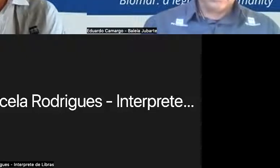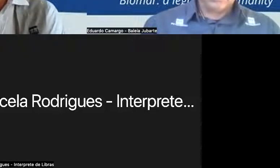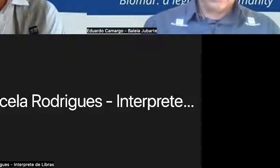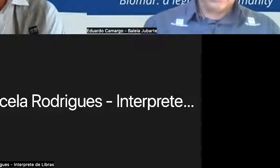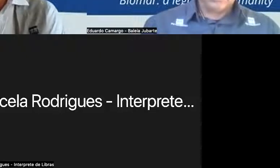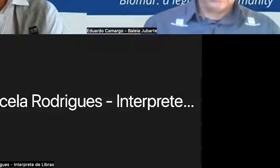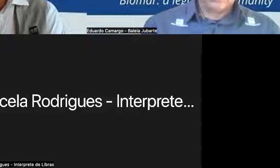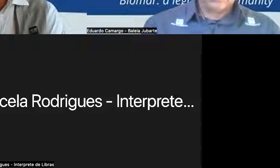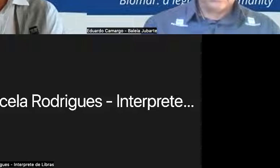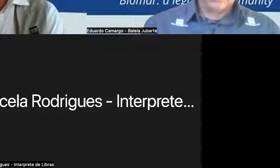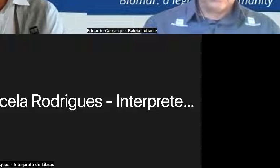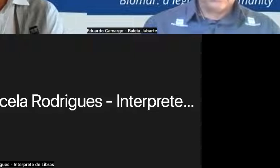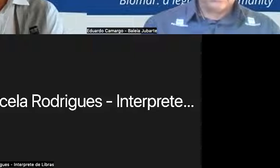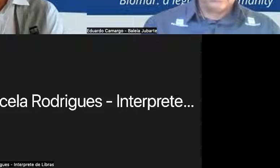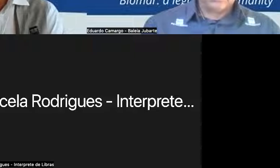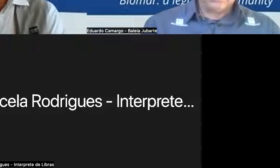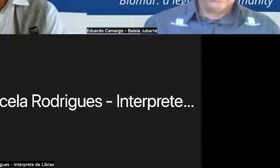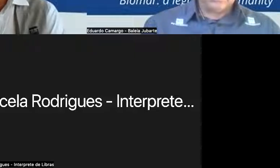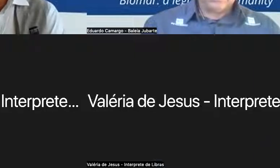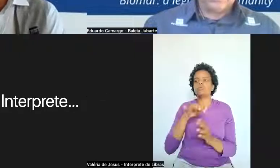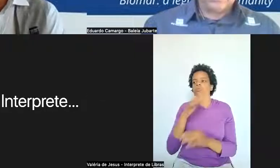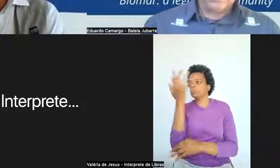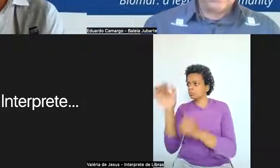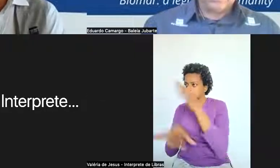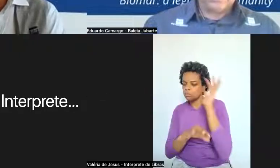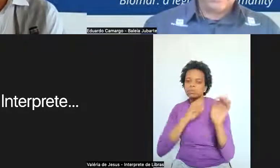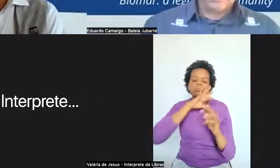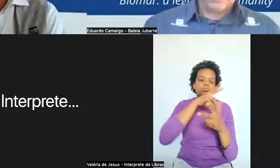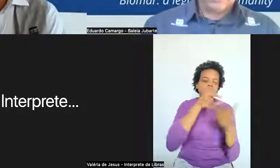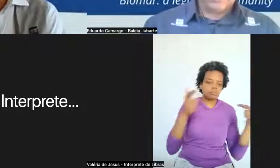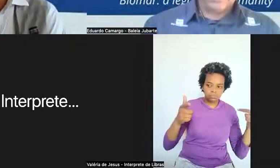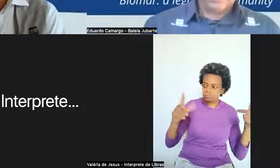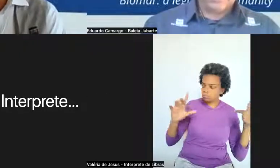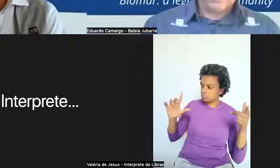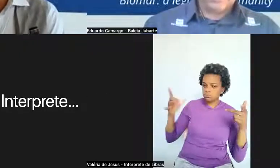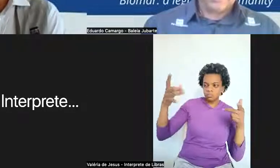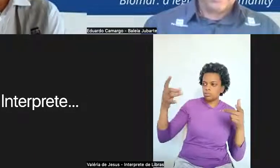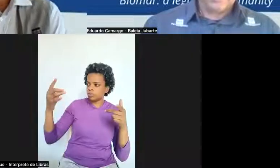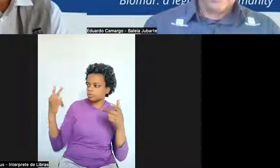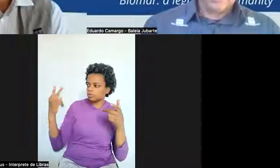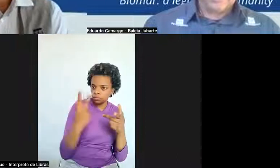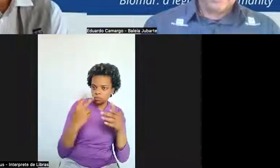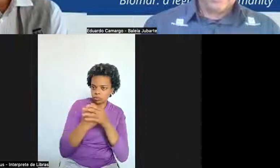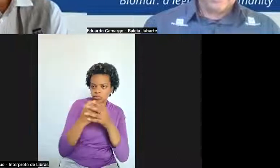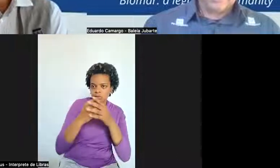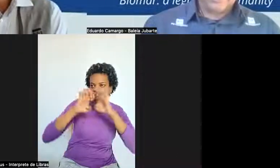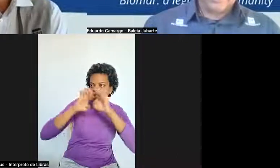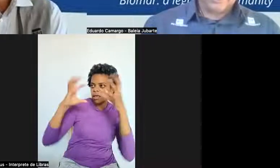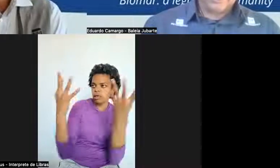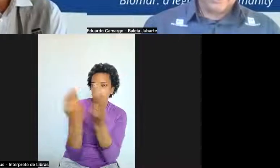fauna. All of the resources that we use, whether fauna or flora, they are part of an